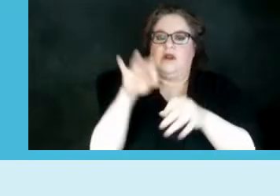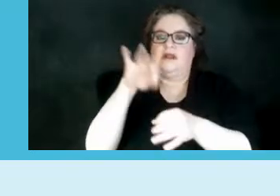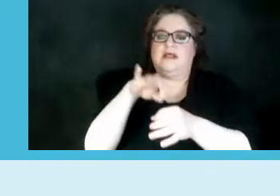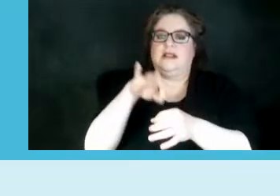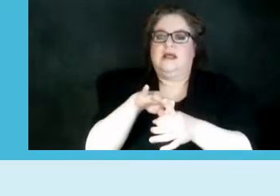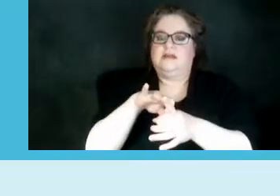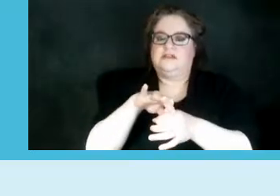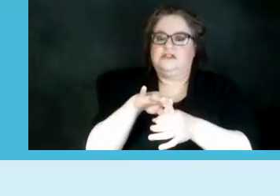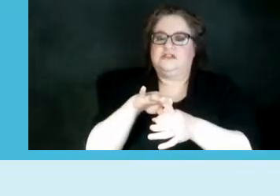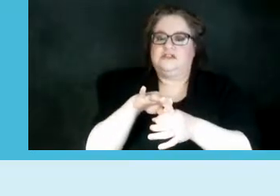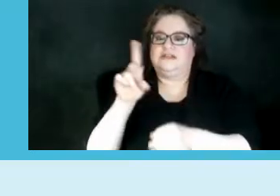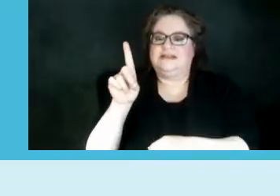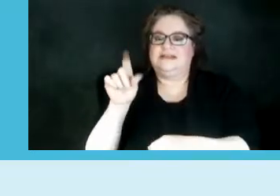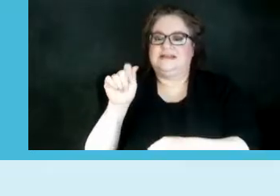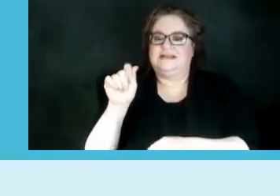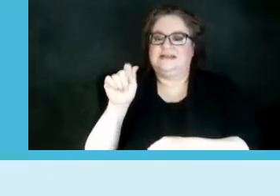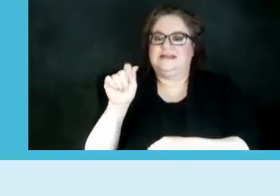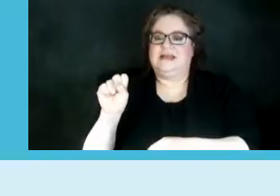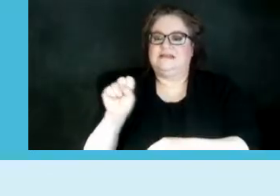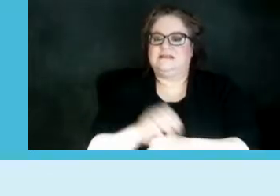election dates.